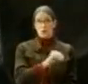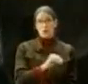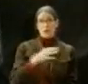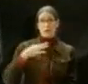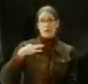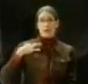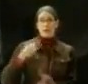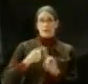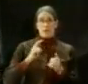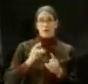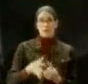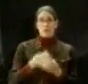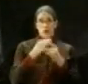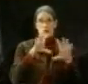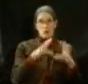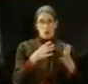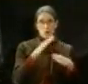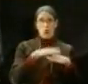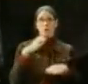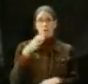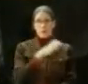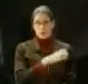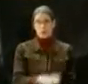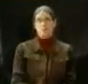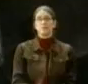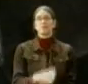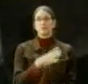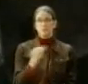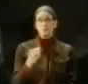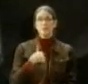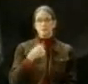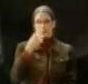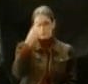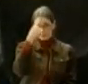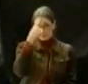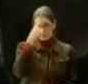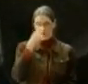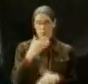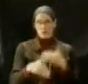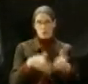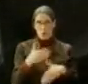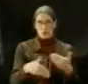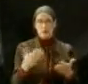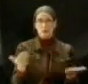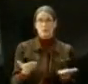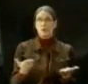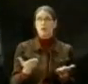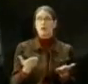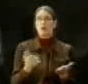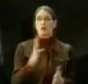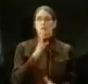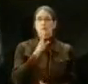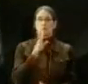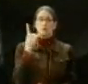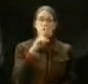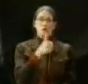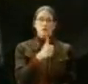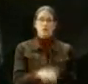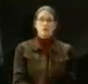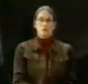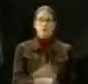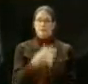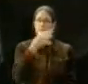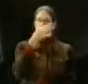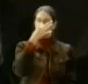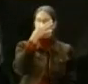a certain faction on this commission. And I think the process here speaks for itself. It stinks to high